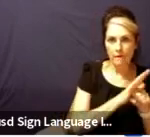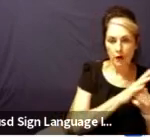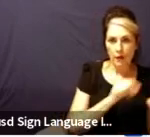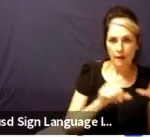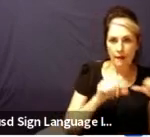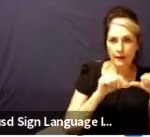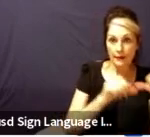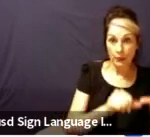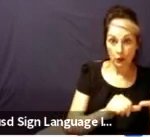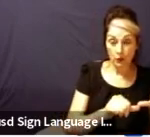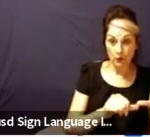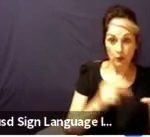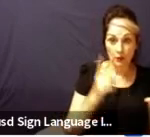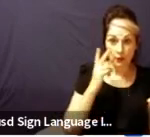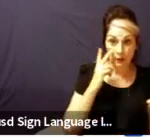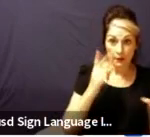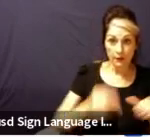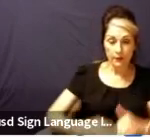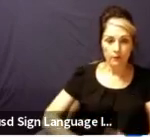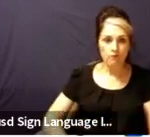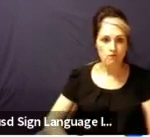continue.